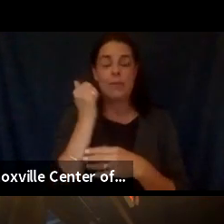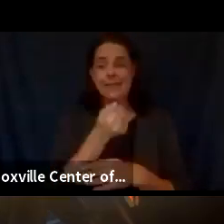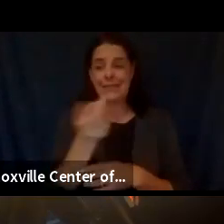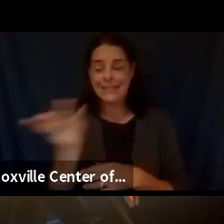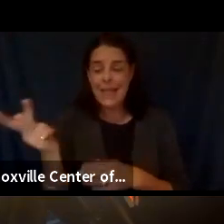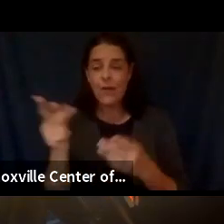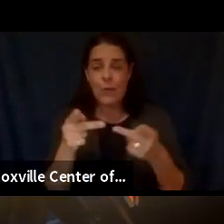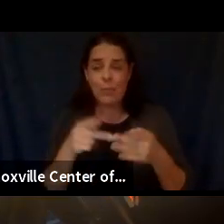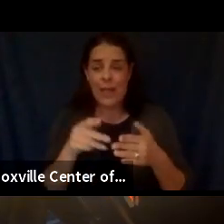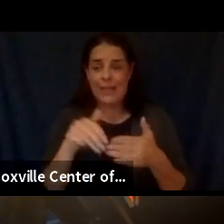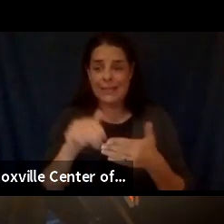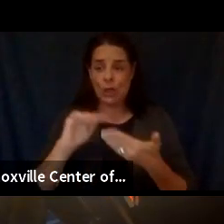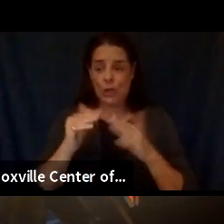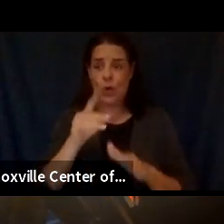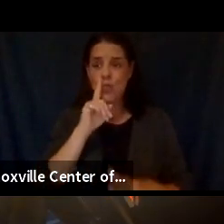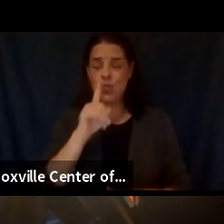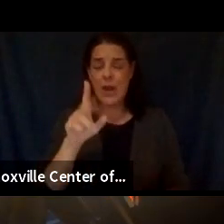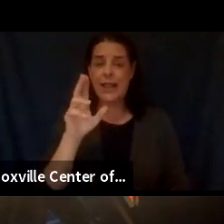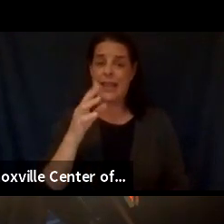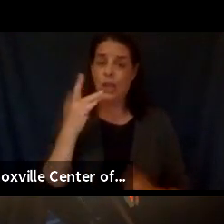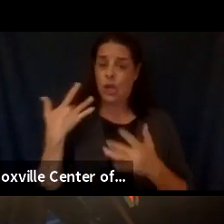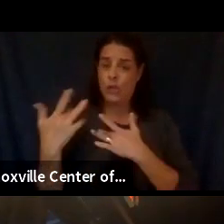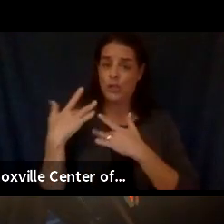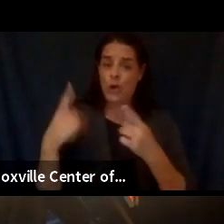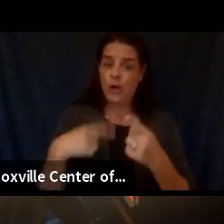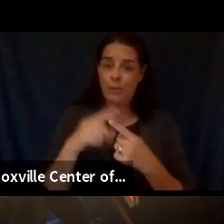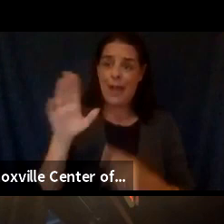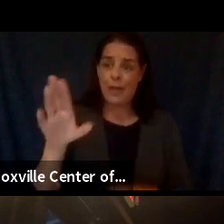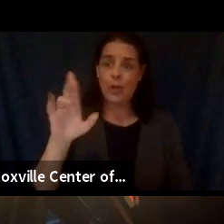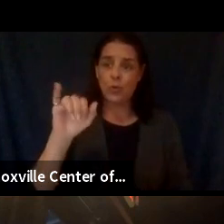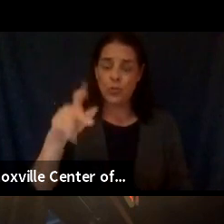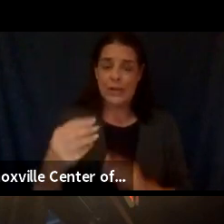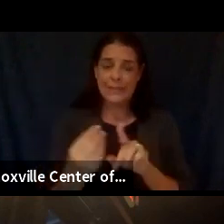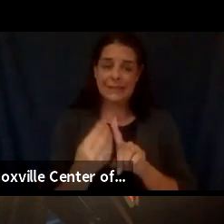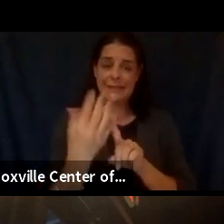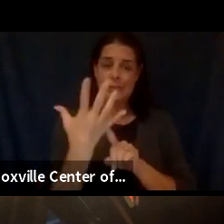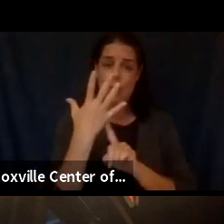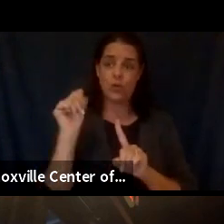that were really concerned about their risk exposure at their places of work.